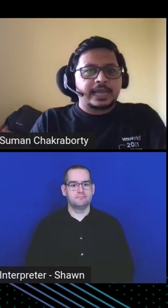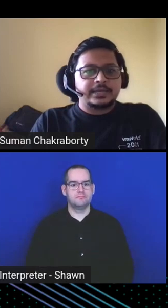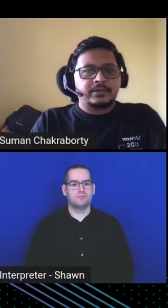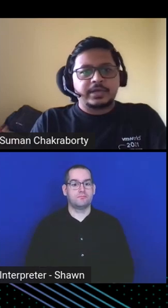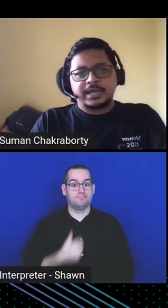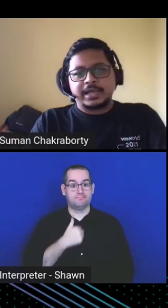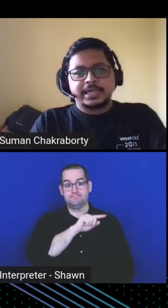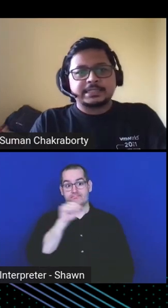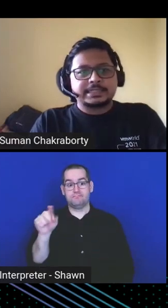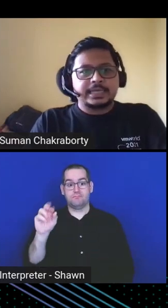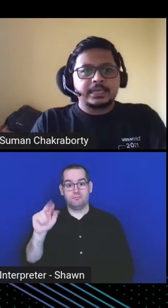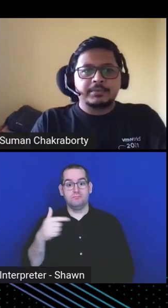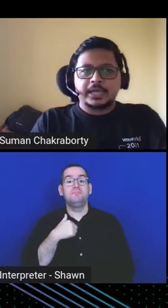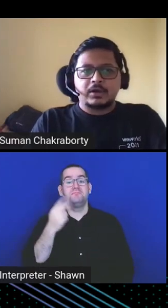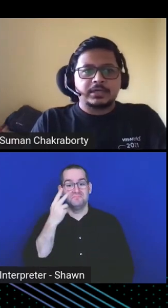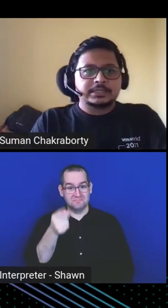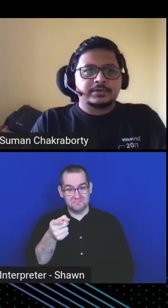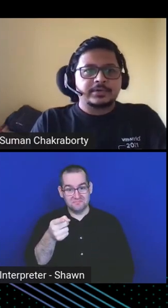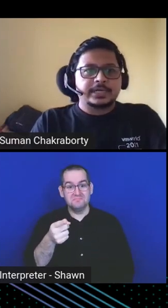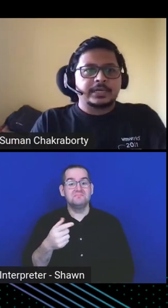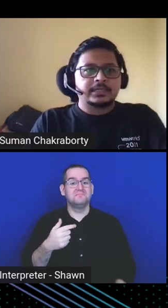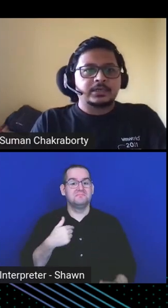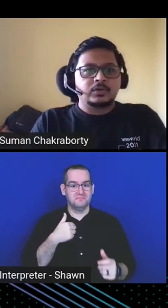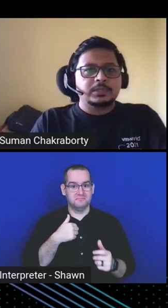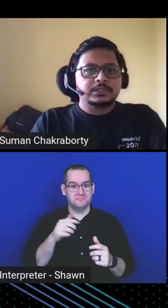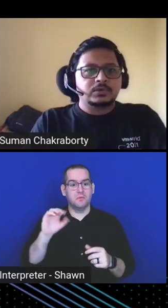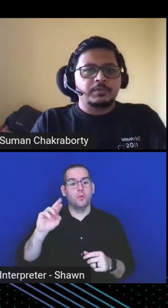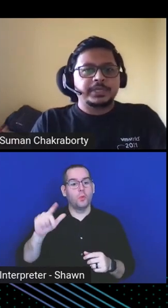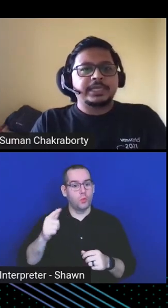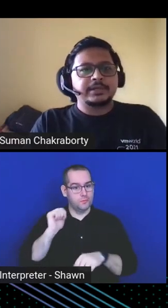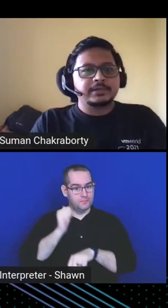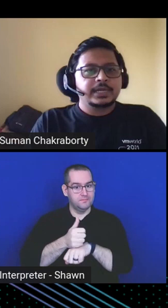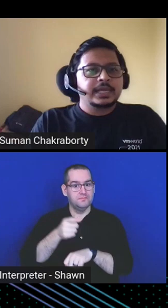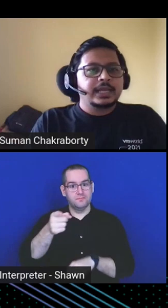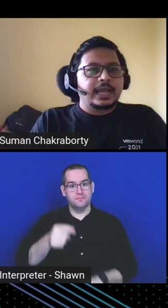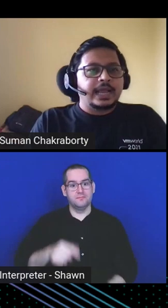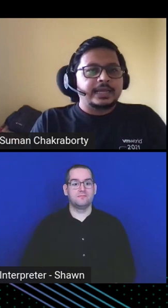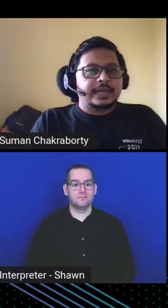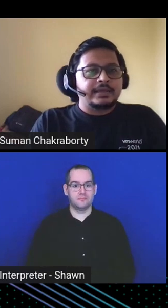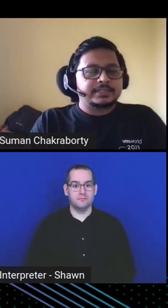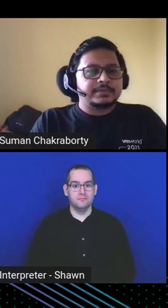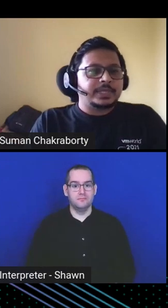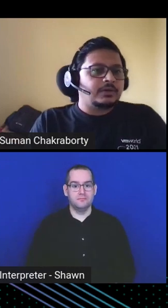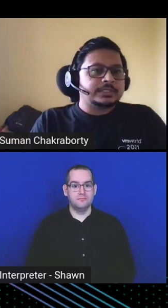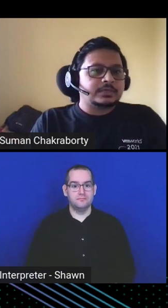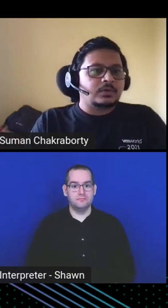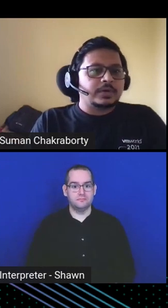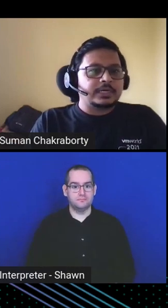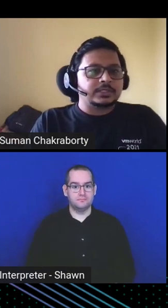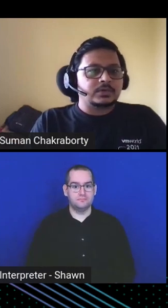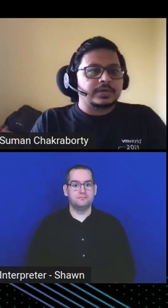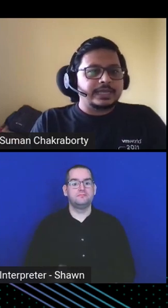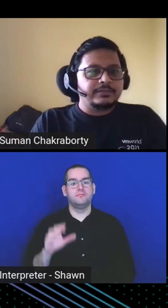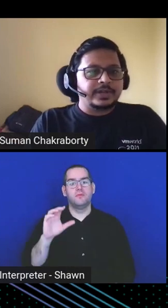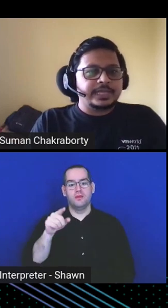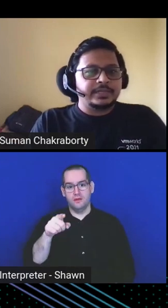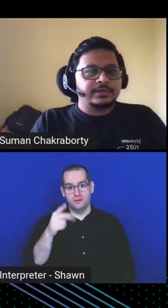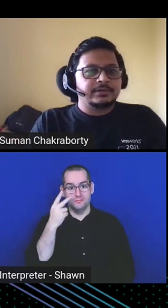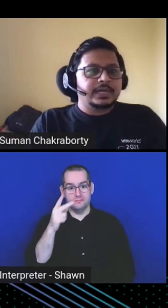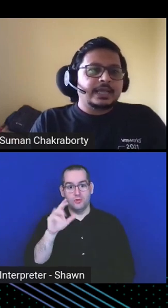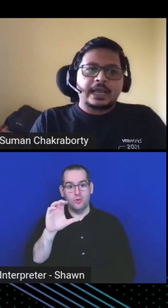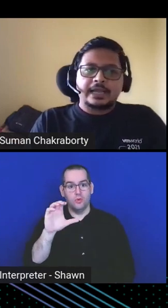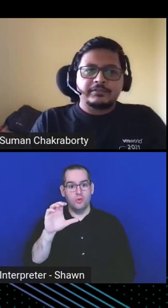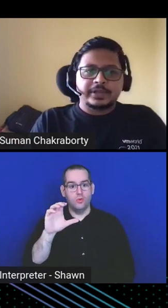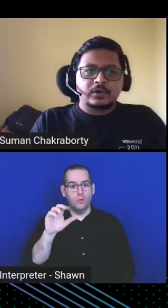org, and okay, I can see my org is created under global scope here. And I have something called as a code underscore infra